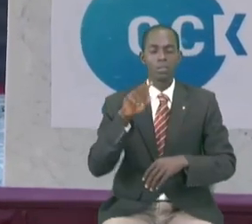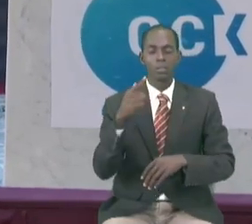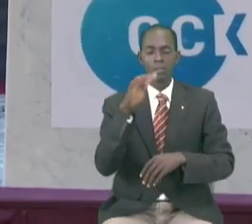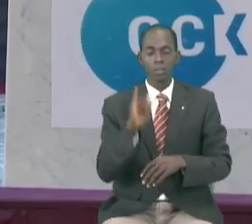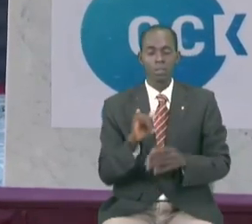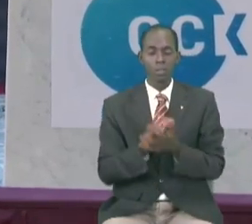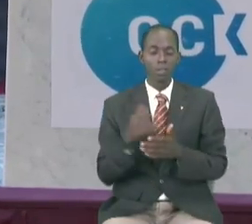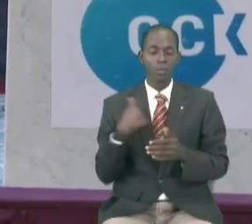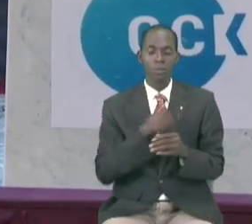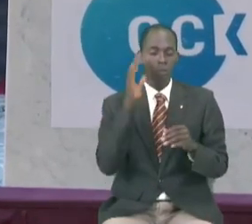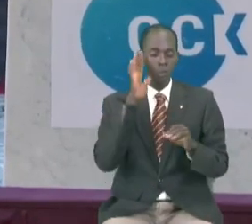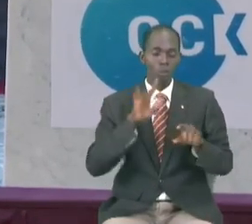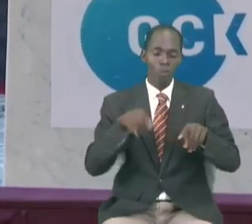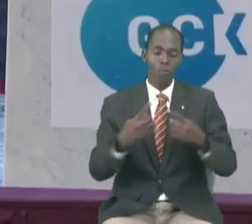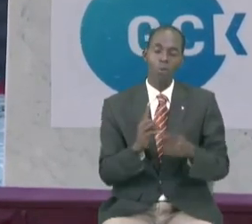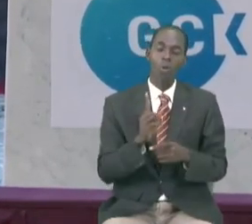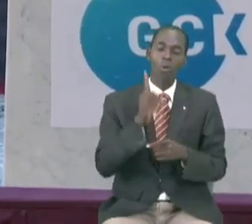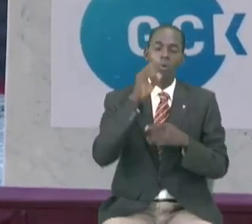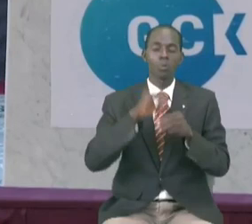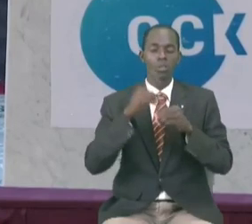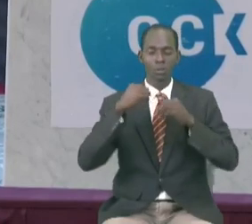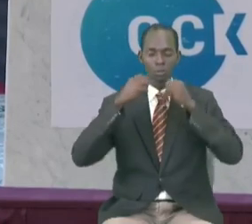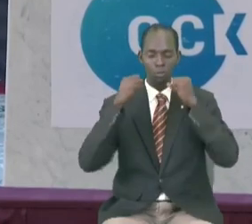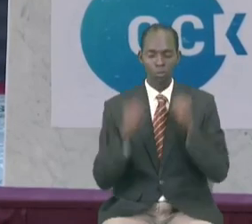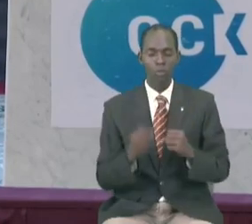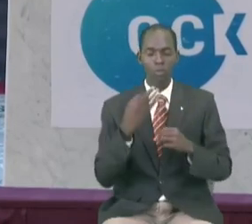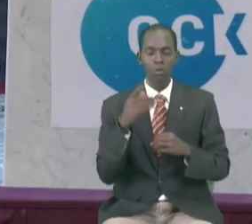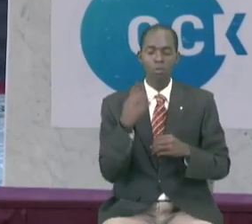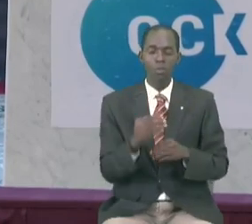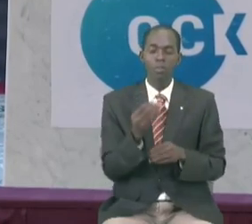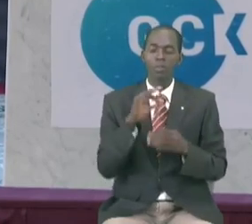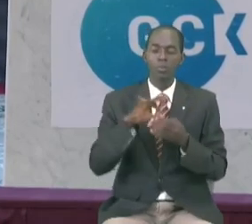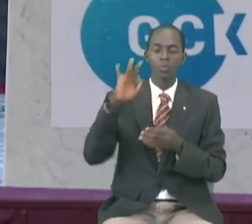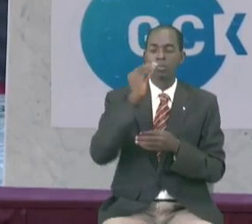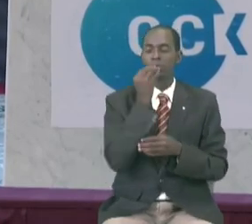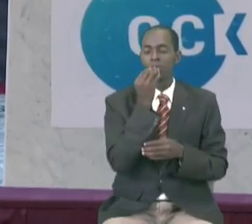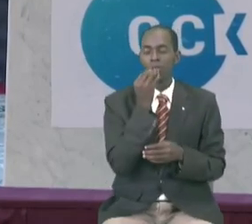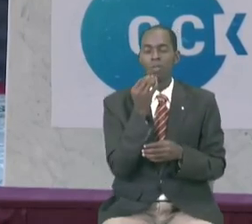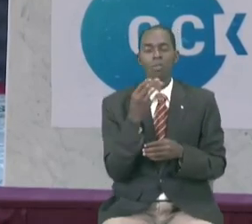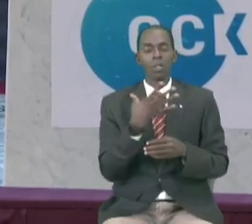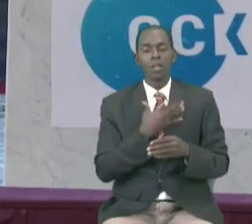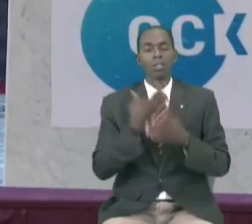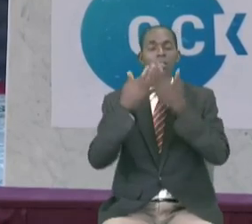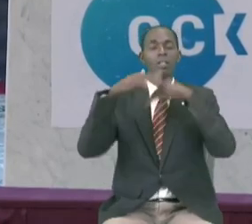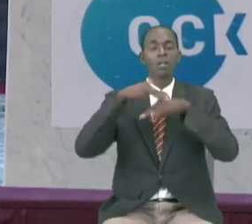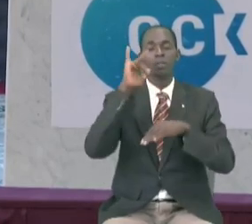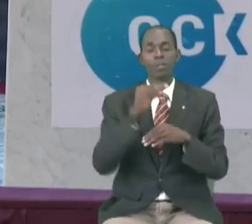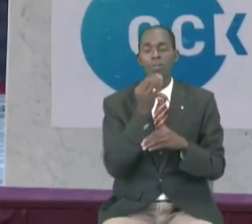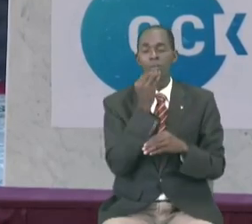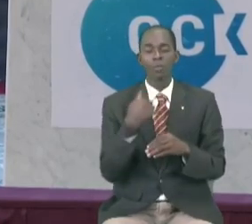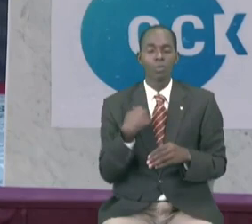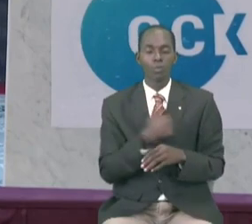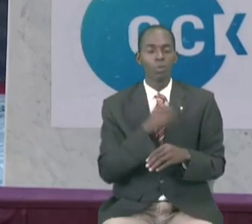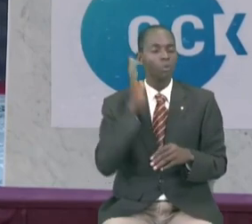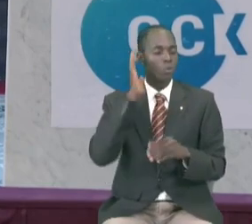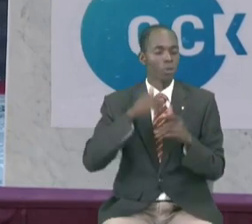we'll deliver your message to the world waiting for us to give them the bread of life.